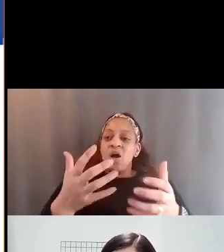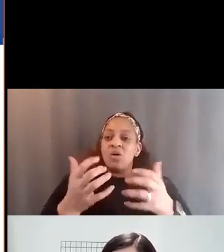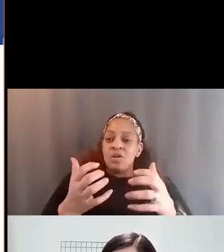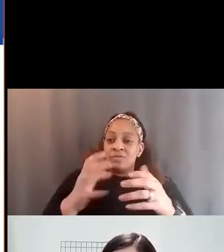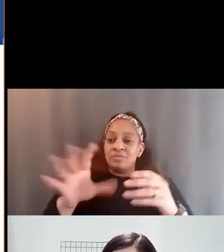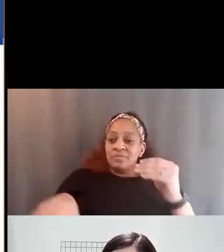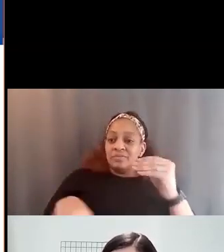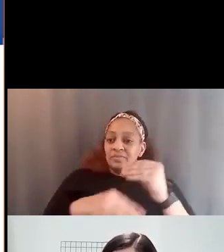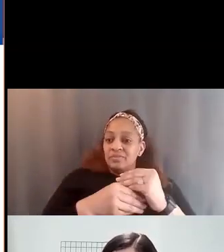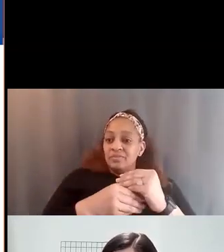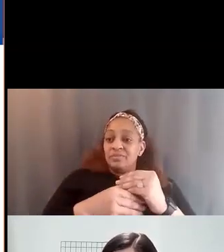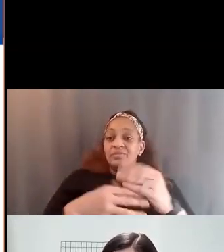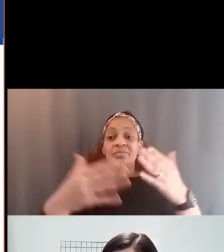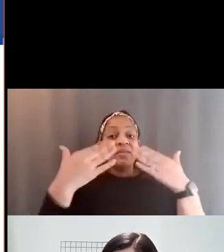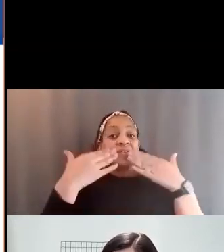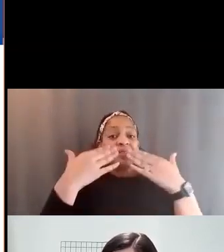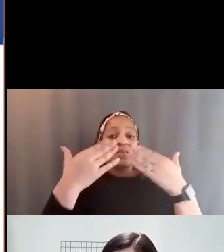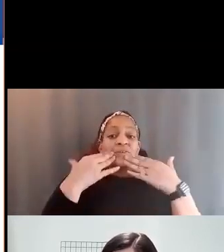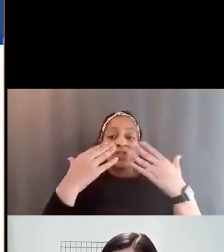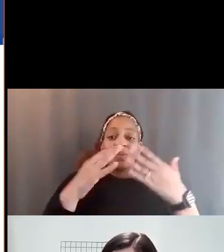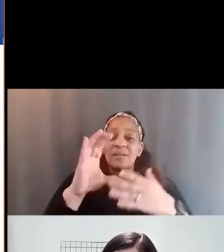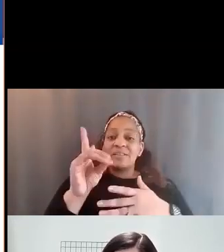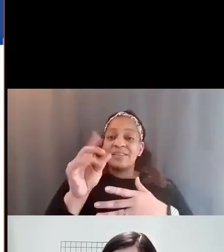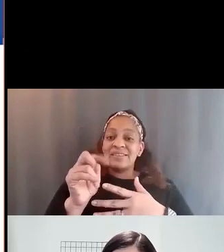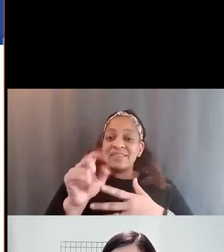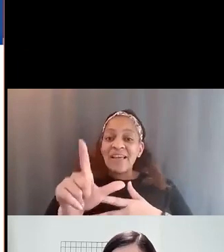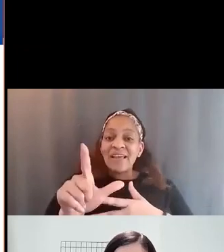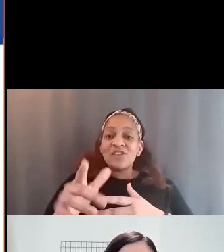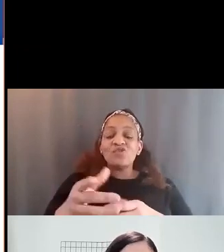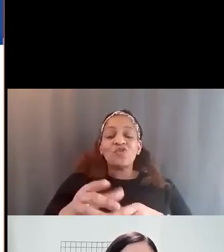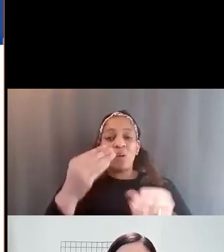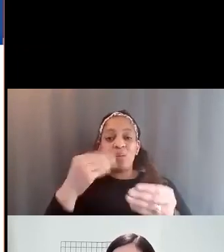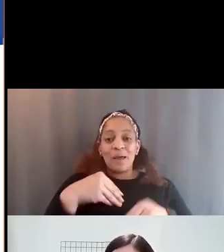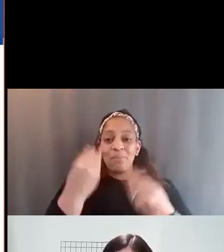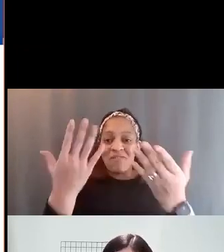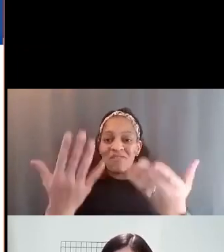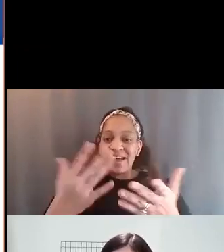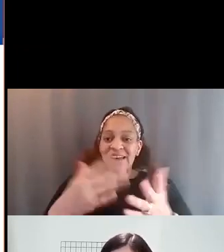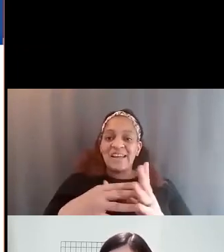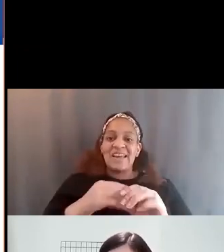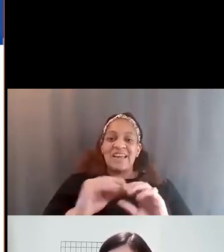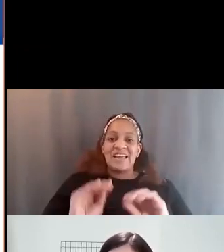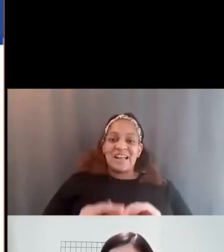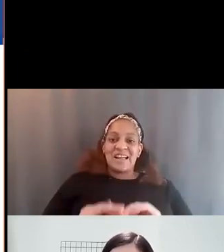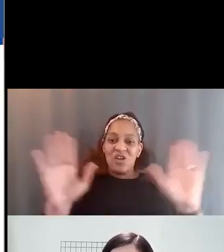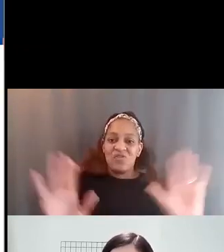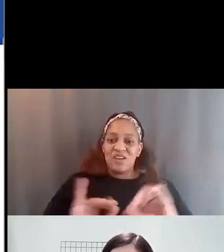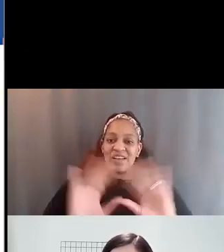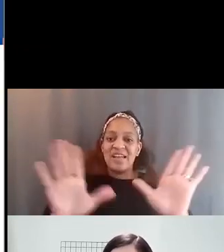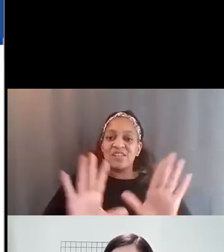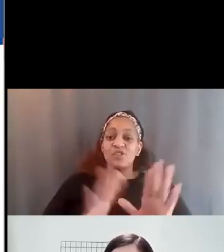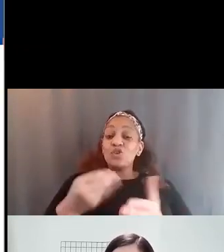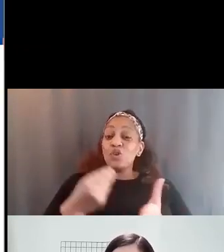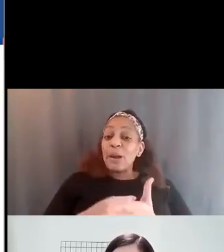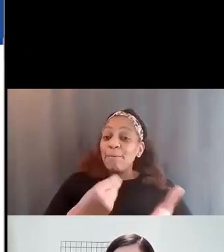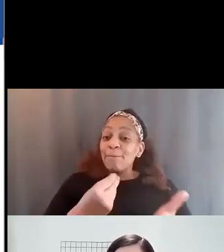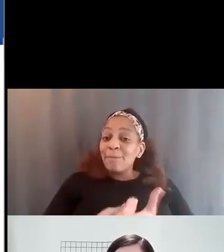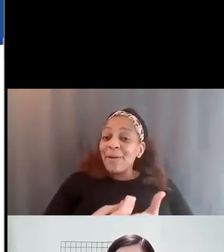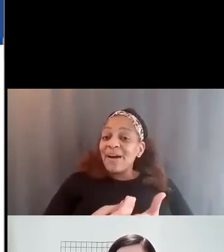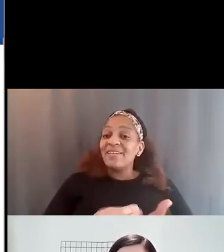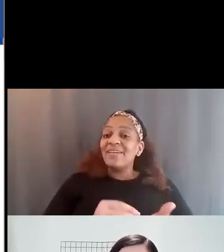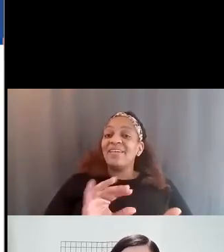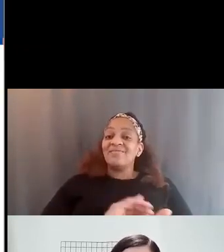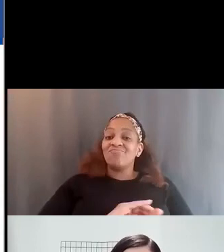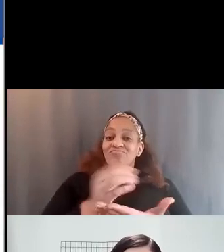add, thank you, Daniel, for providing some clarification about the wage that you receive in your job.